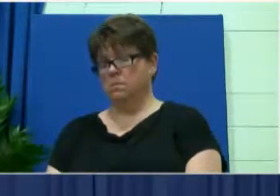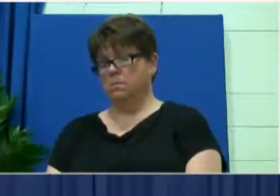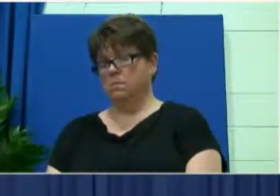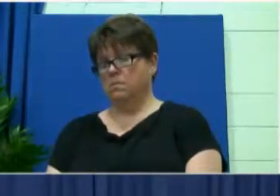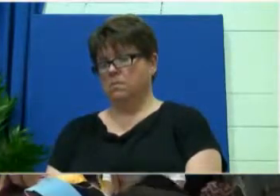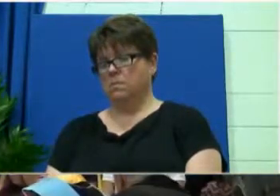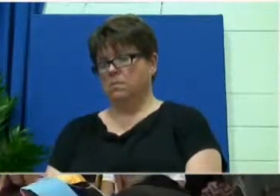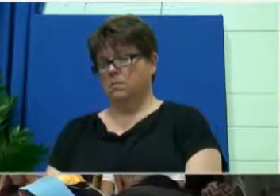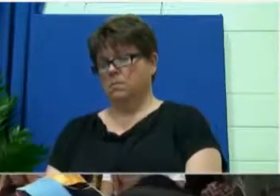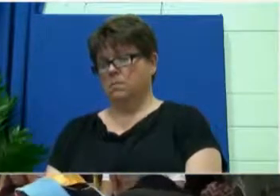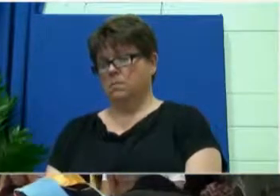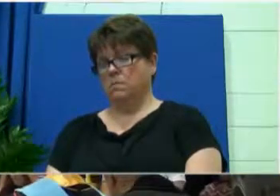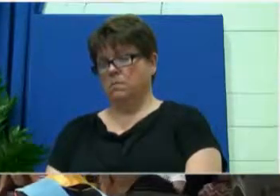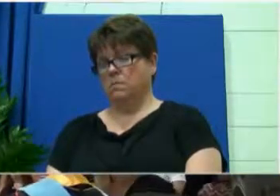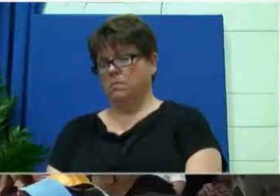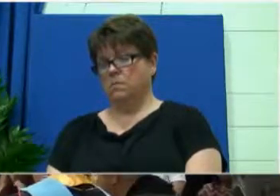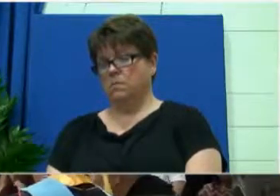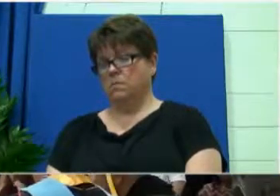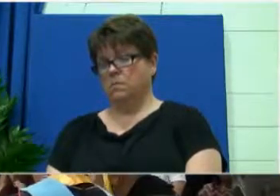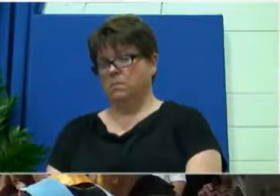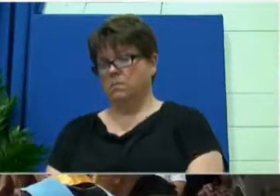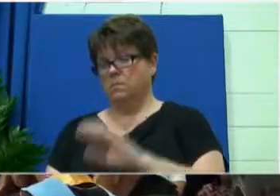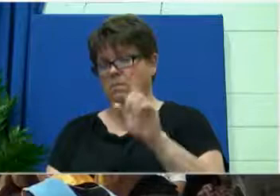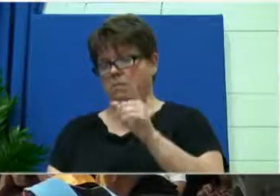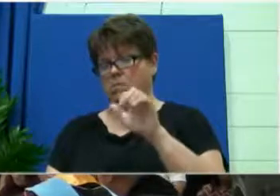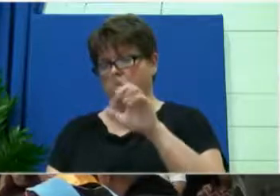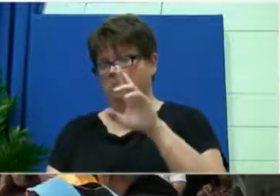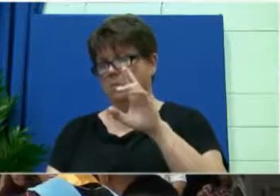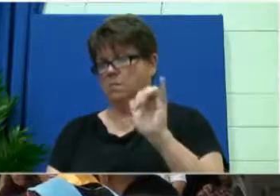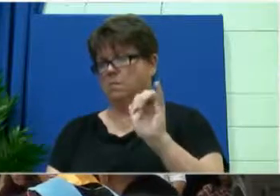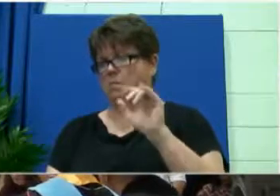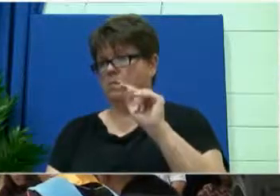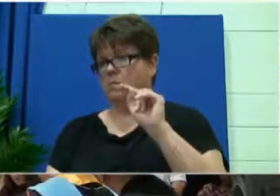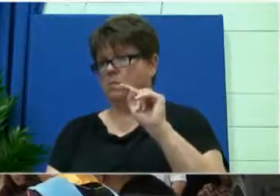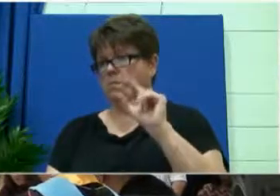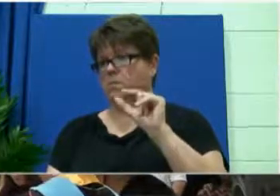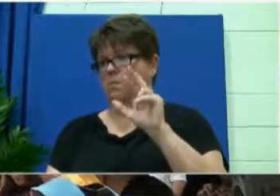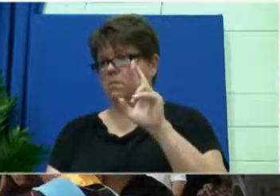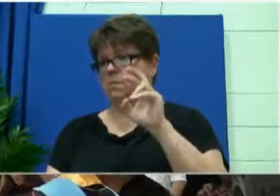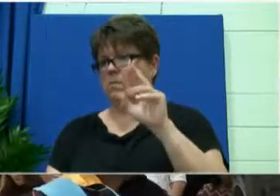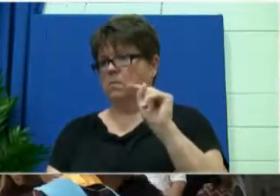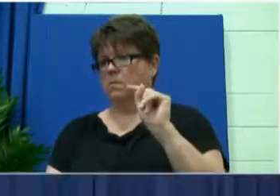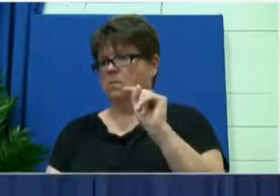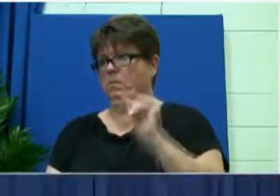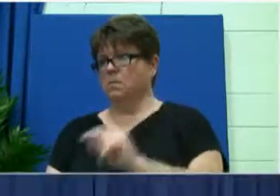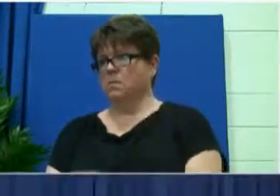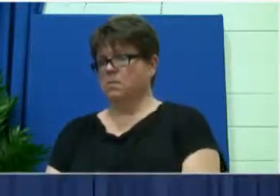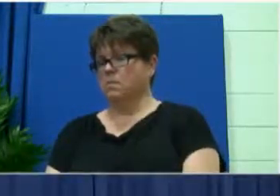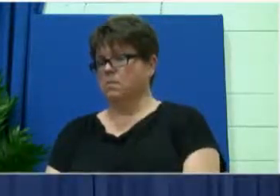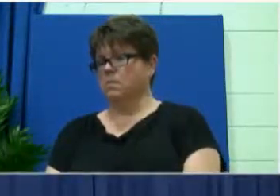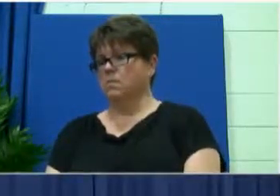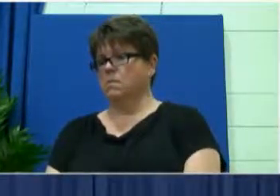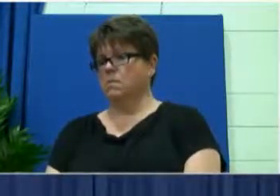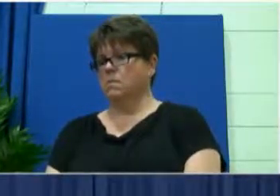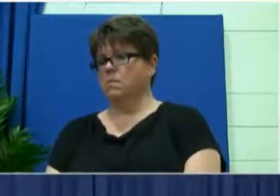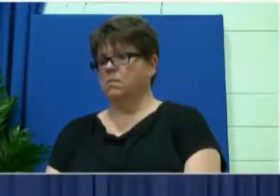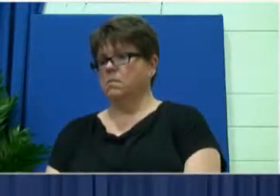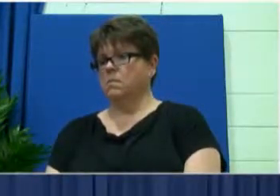What degree? Nursing. Zachary Thomas Garrett, Associate Degree Nursing, Associate in Applied